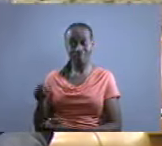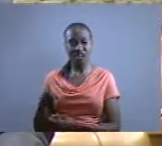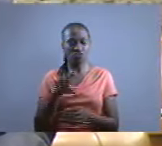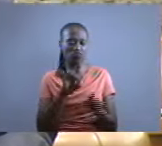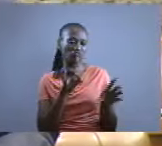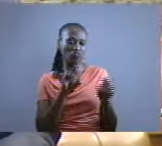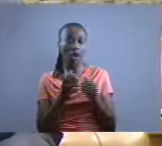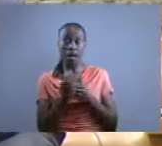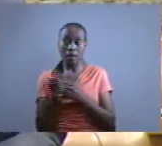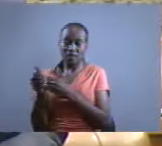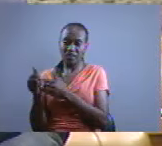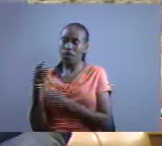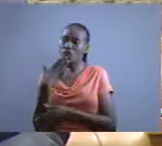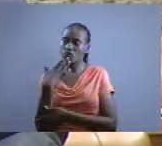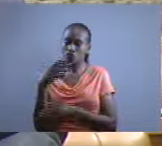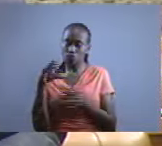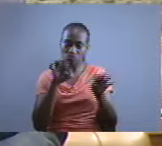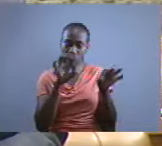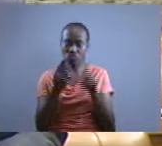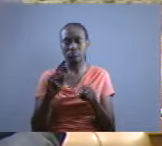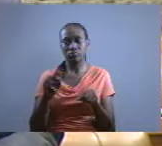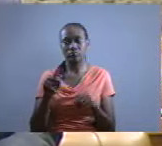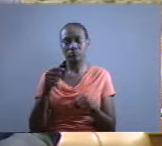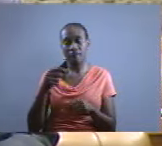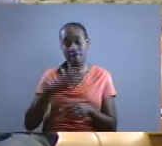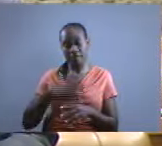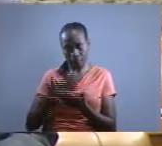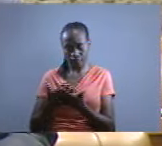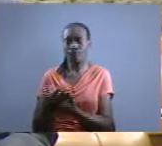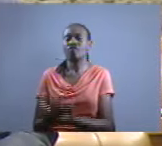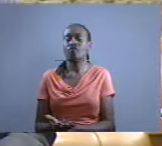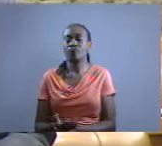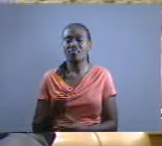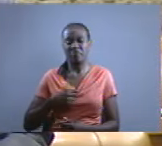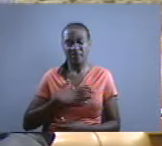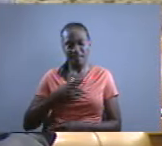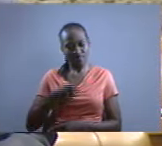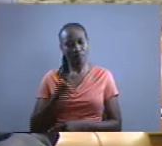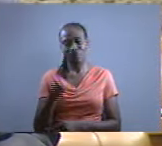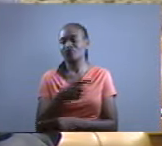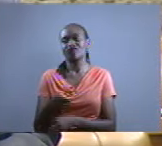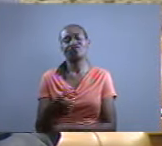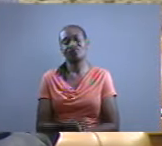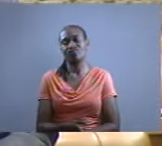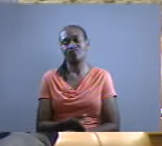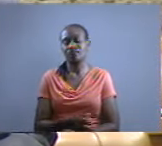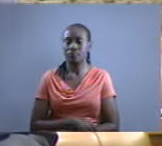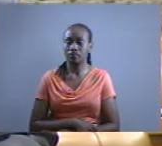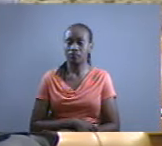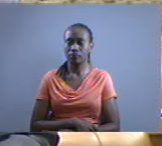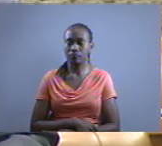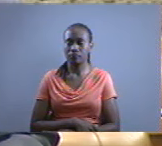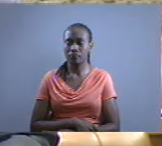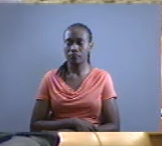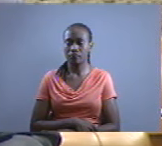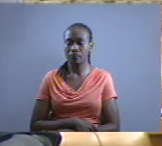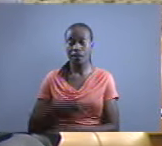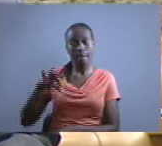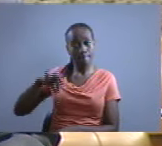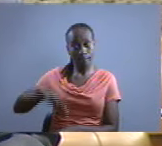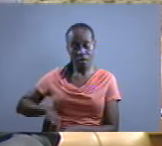our leadership is of the CSA, I find frankly disgusting. All revenue in